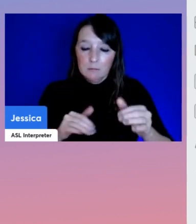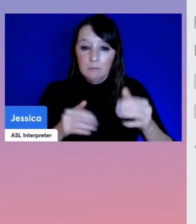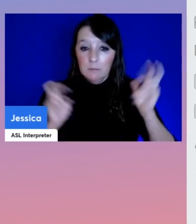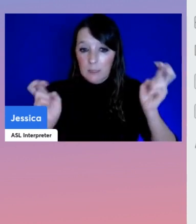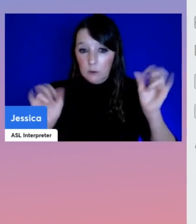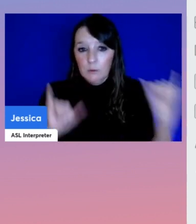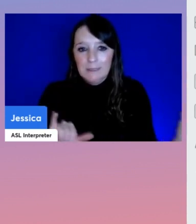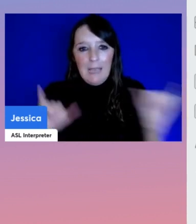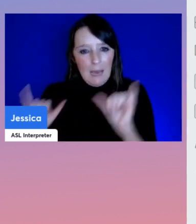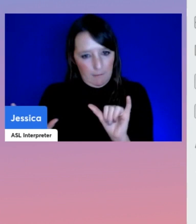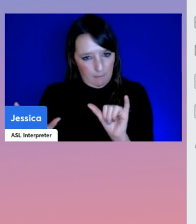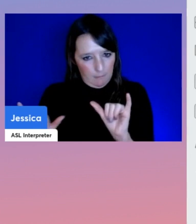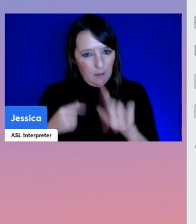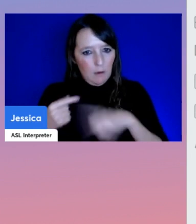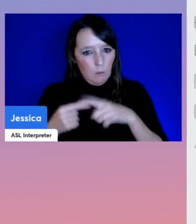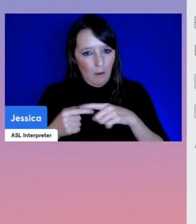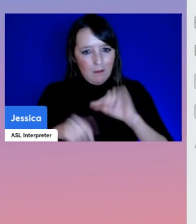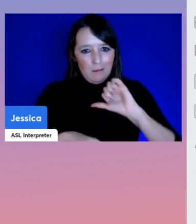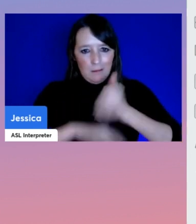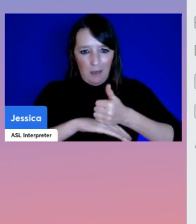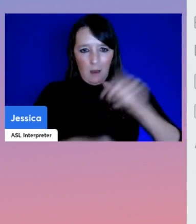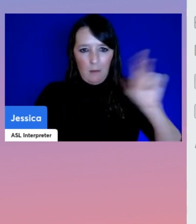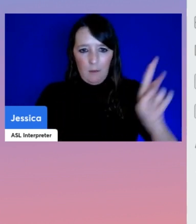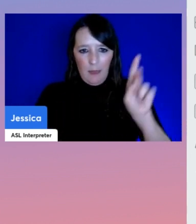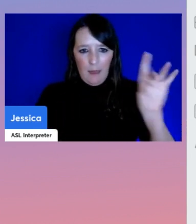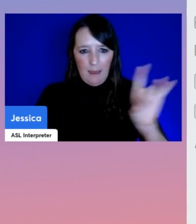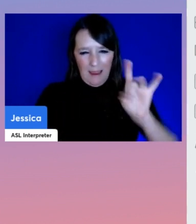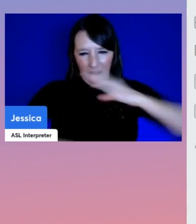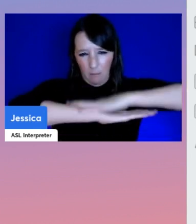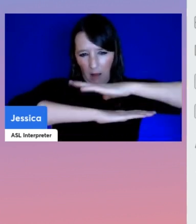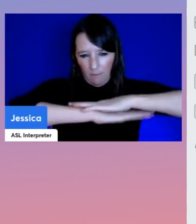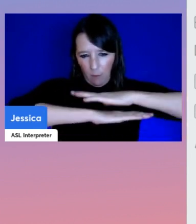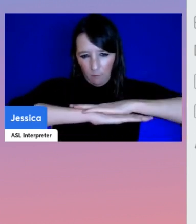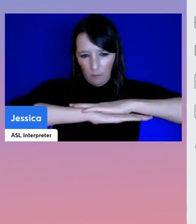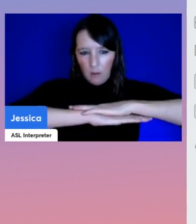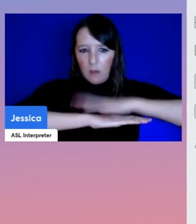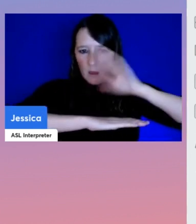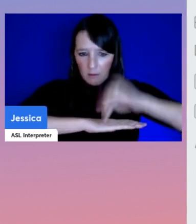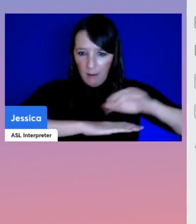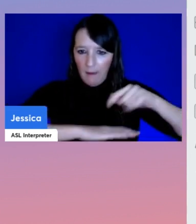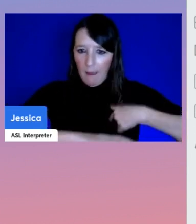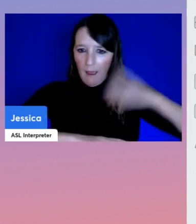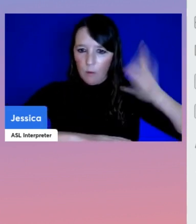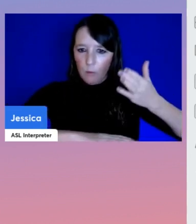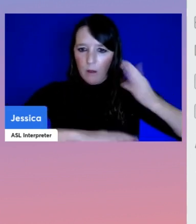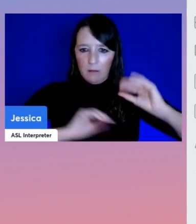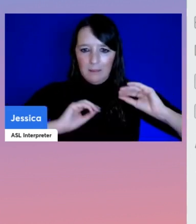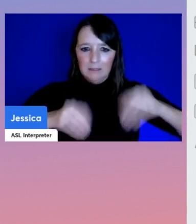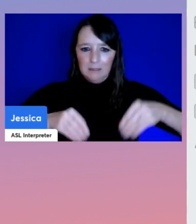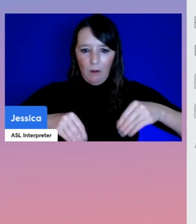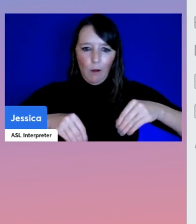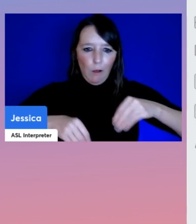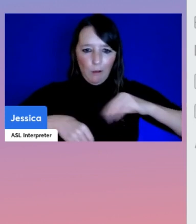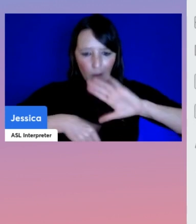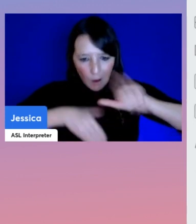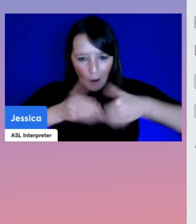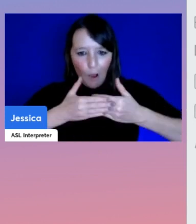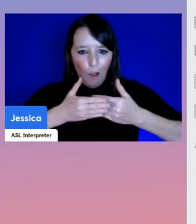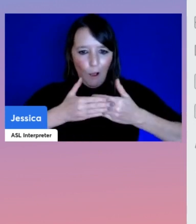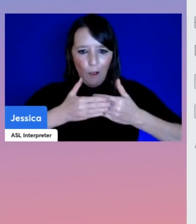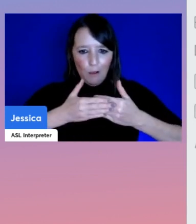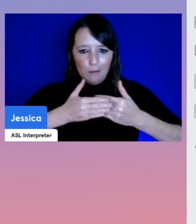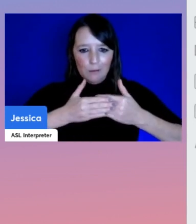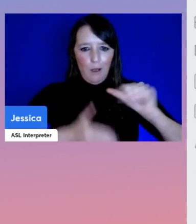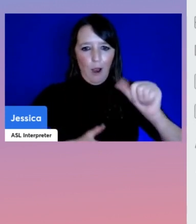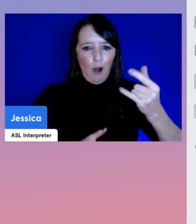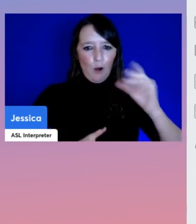to setting up the Kubernetes platform. So this is basically when I install Argo CD on my clusters.